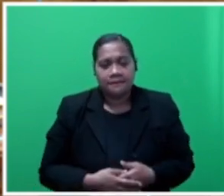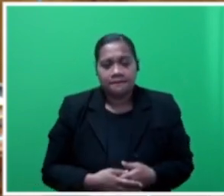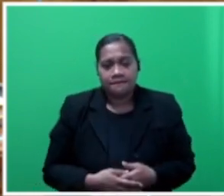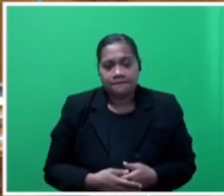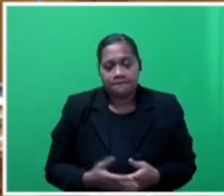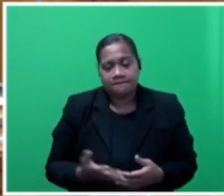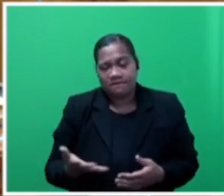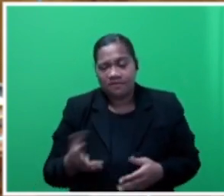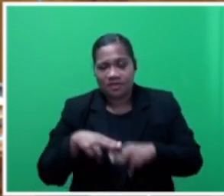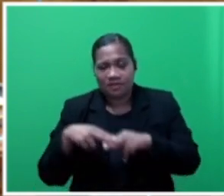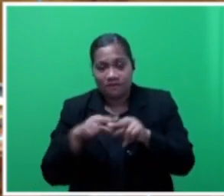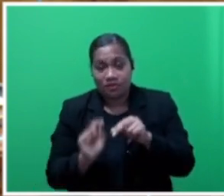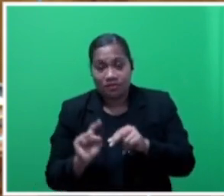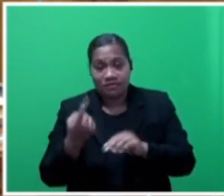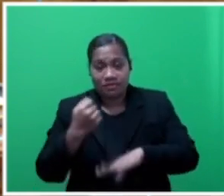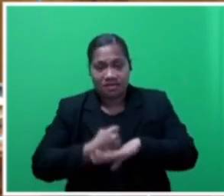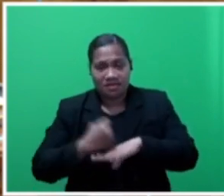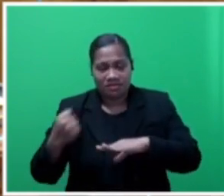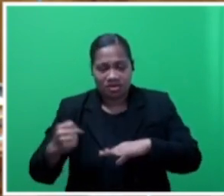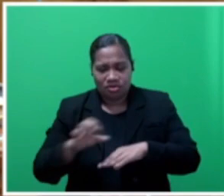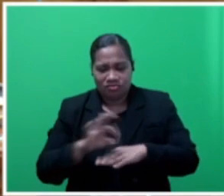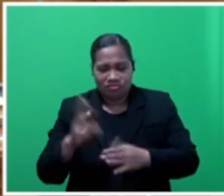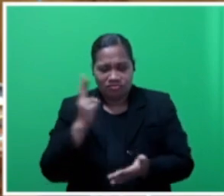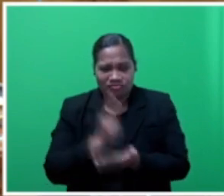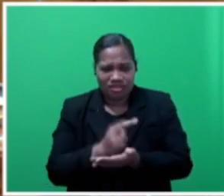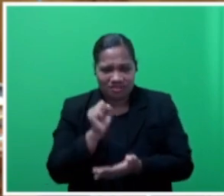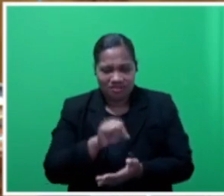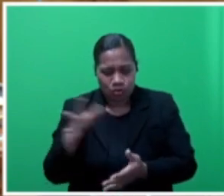not taken this as a serious exercise.